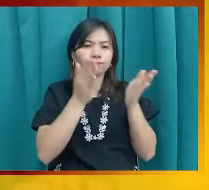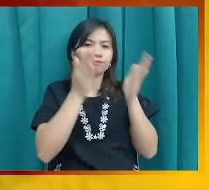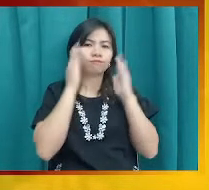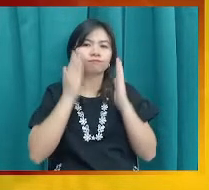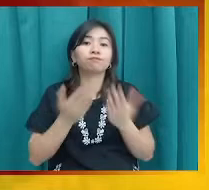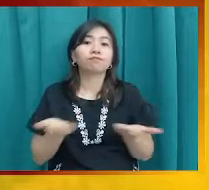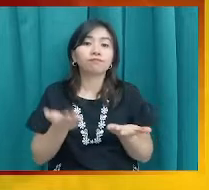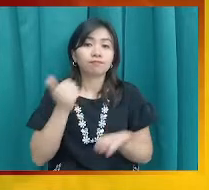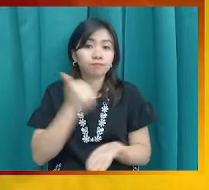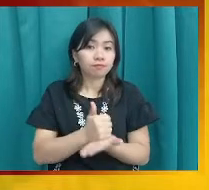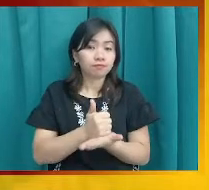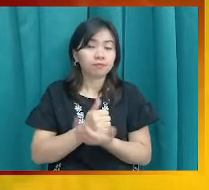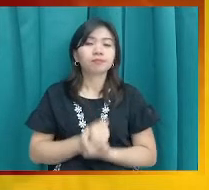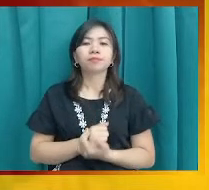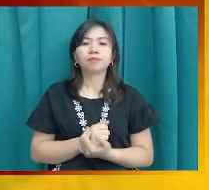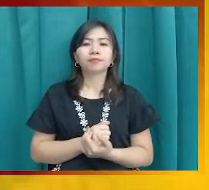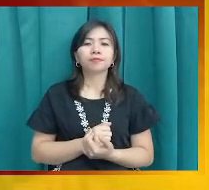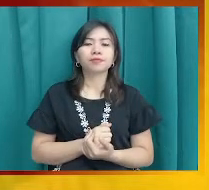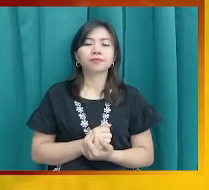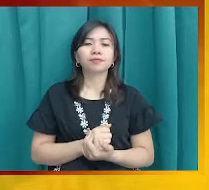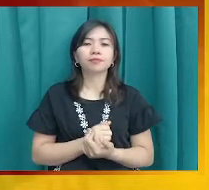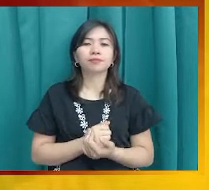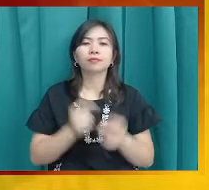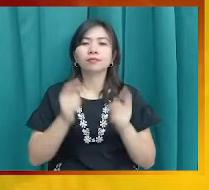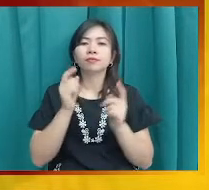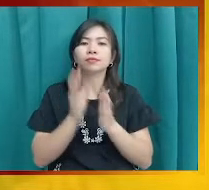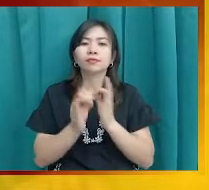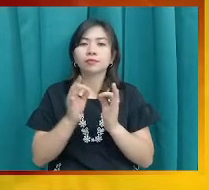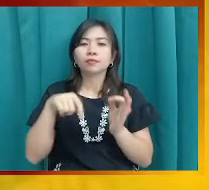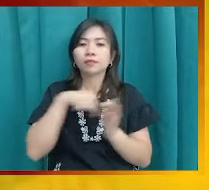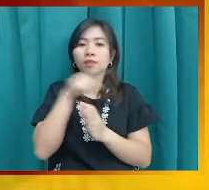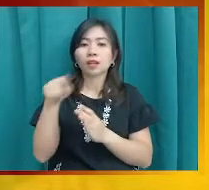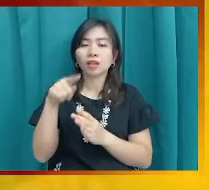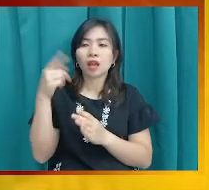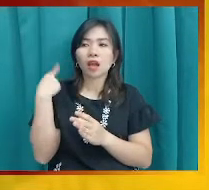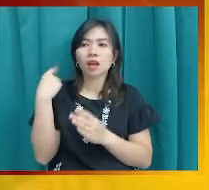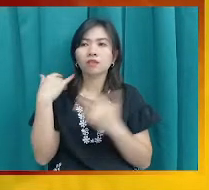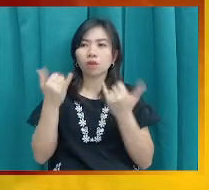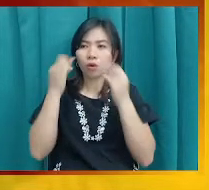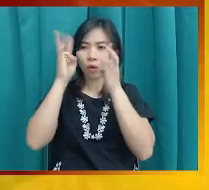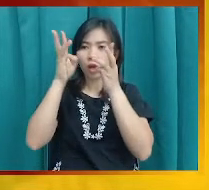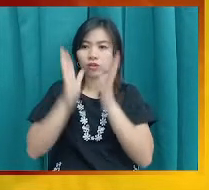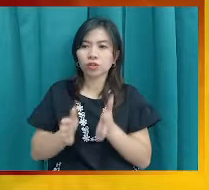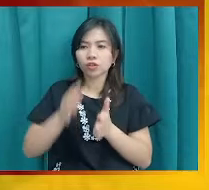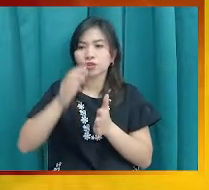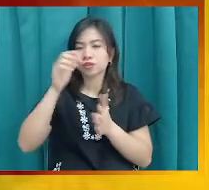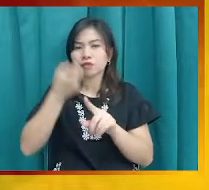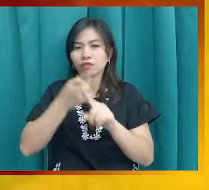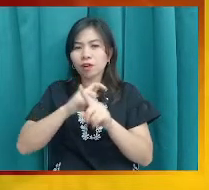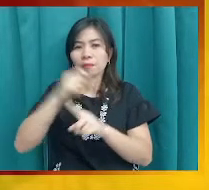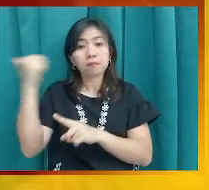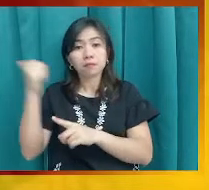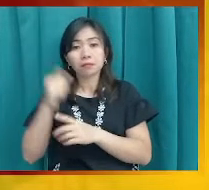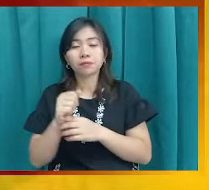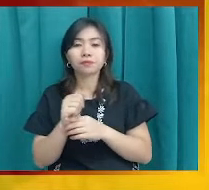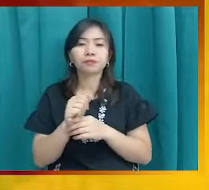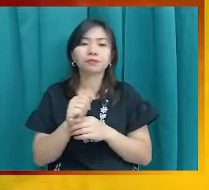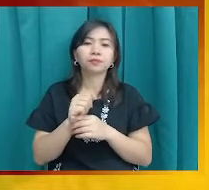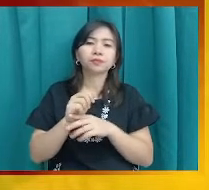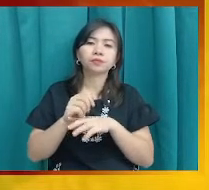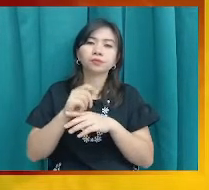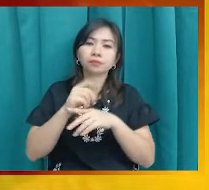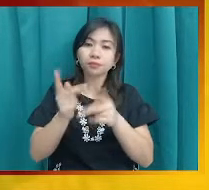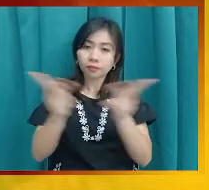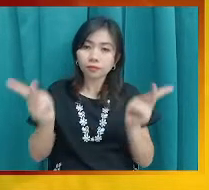side natin, sa mga sidelines natin na viewers natin, sa mga audience natin on the sidelines, sa mga adults. Now, I